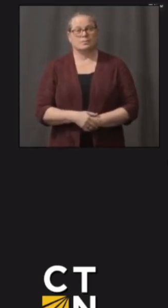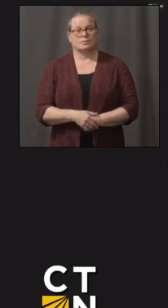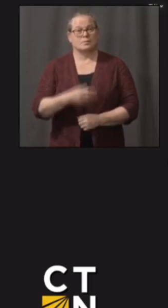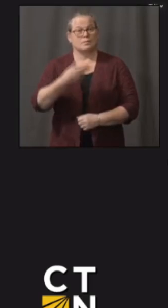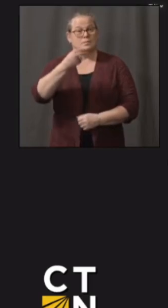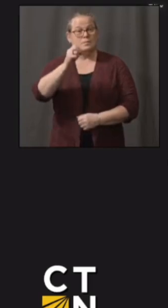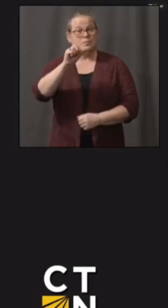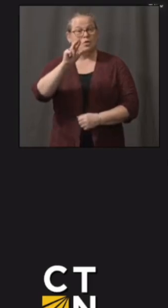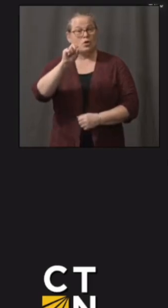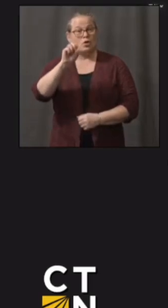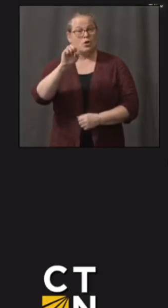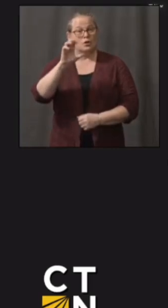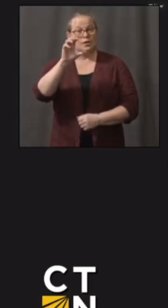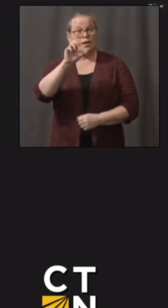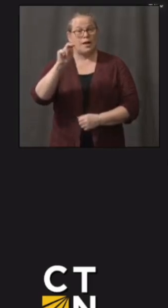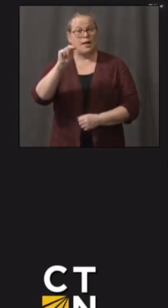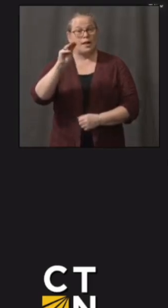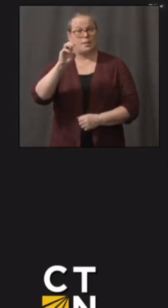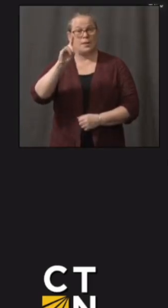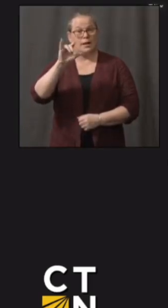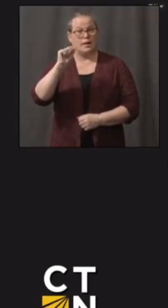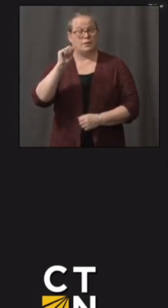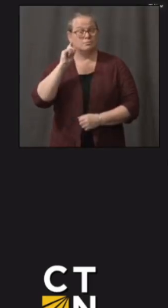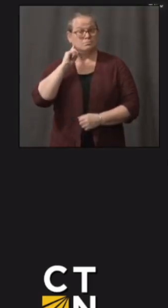Hearst, Connecticut Media.